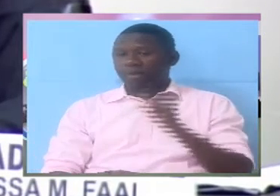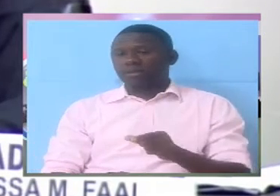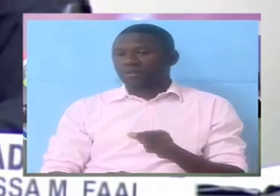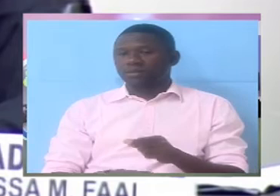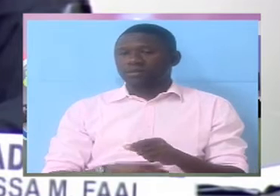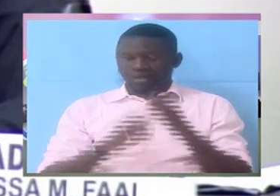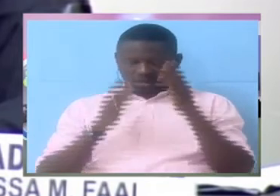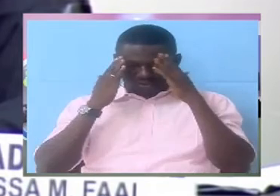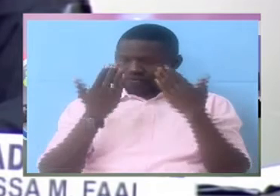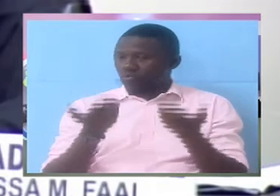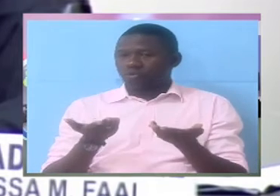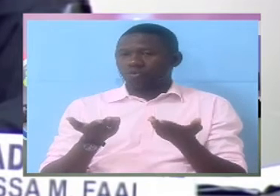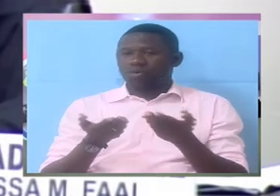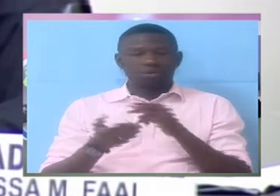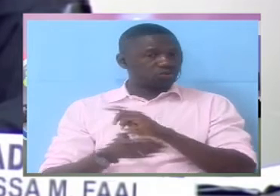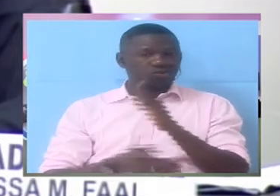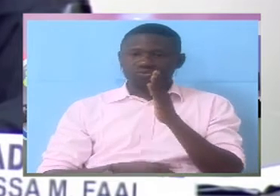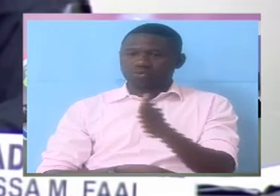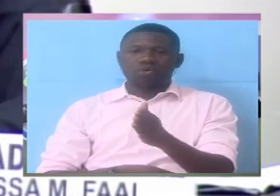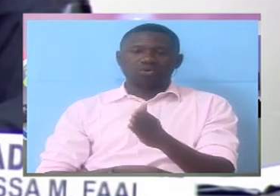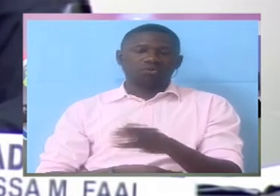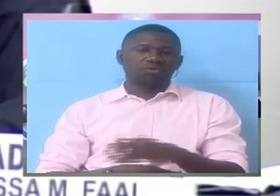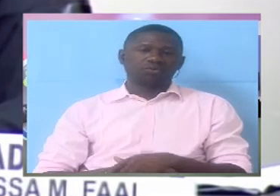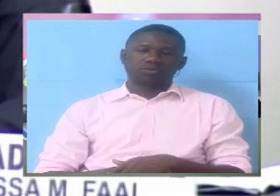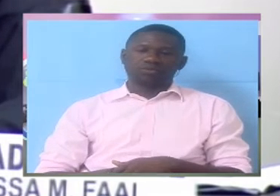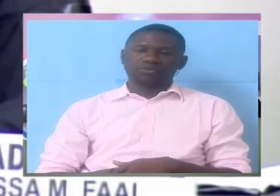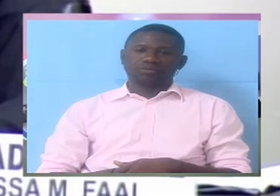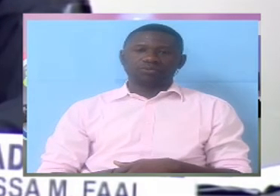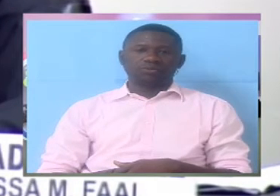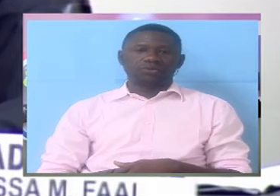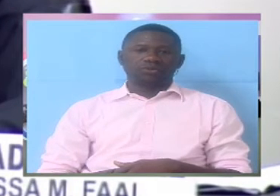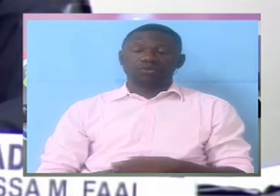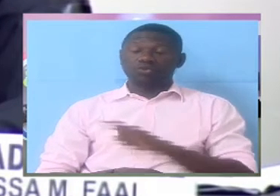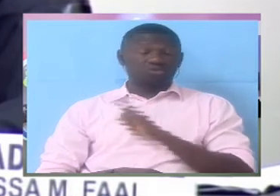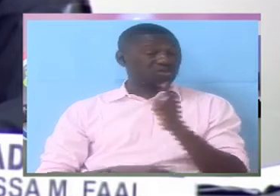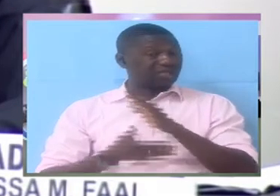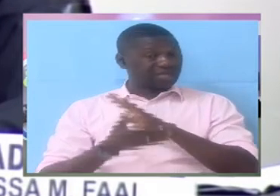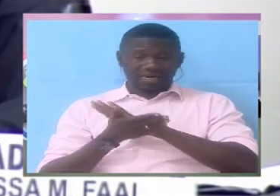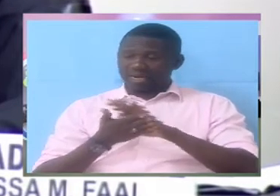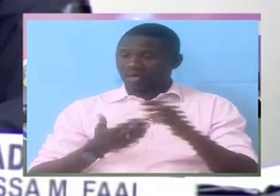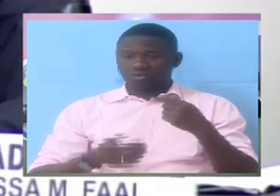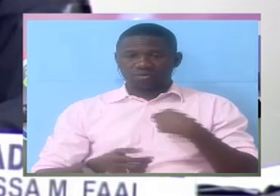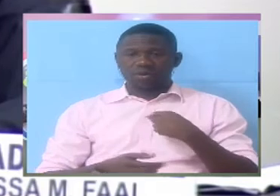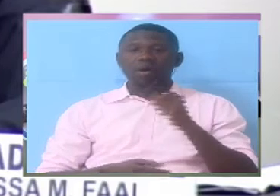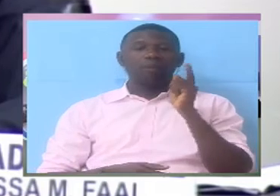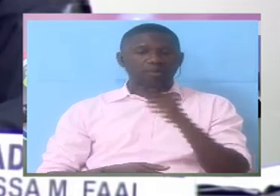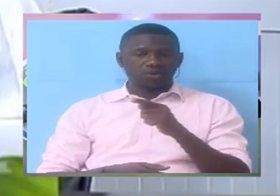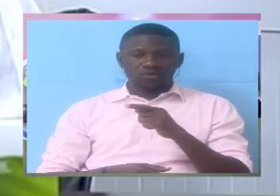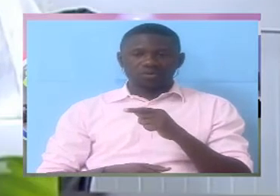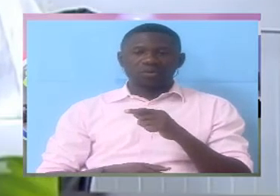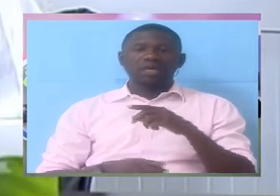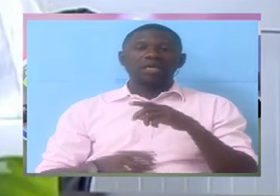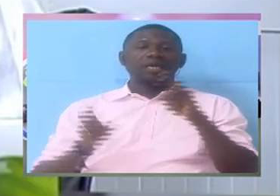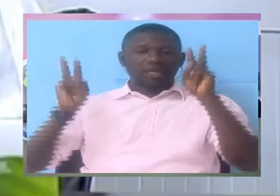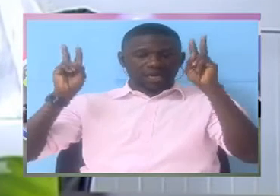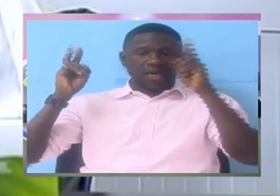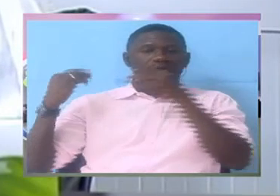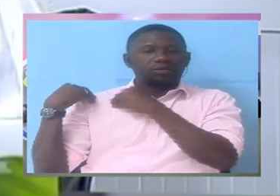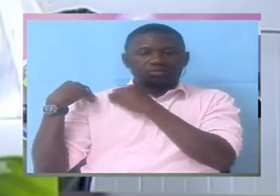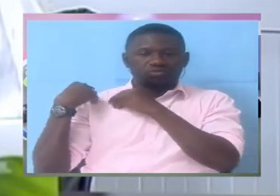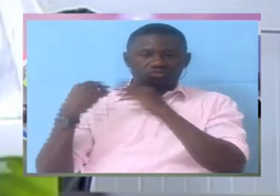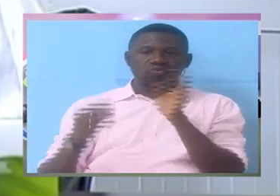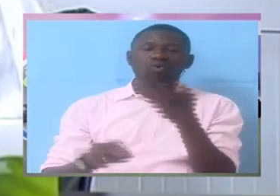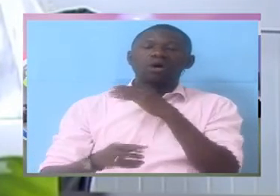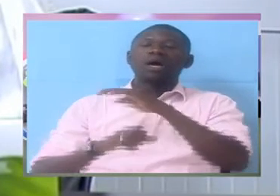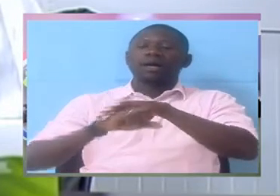Puruyo mari muta aninkana tajireya. Among them, mafateleo kangodi wulula. What he directed for the arrest. Ari ateleo kangodi